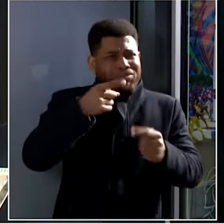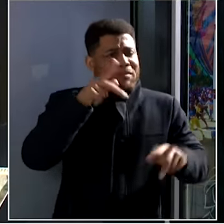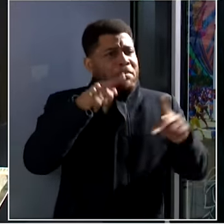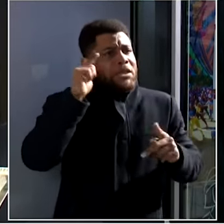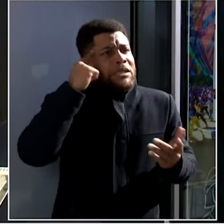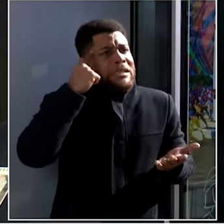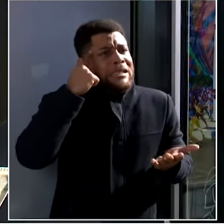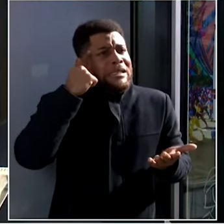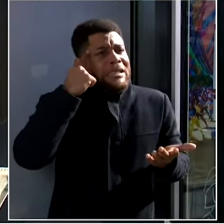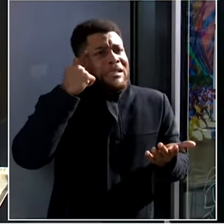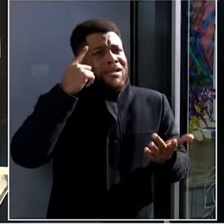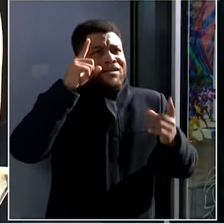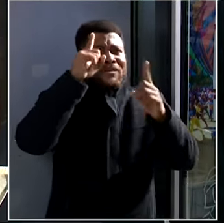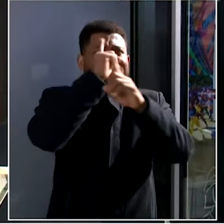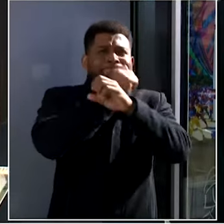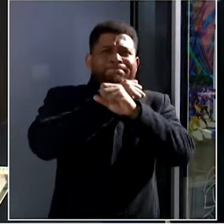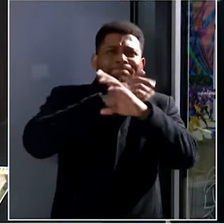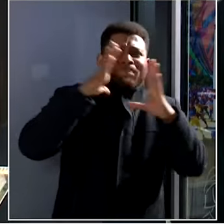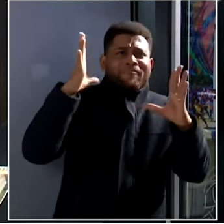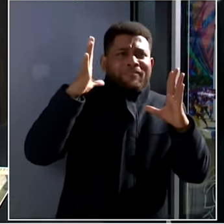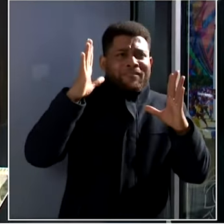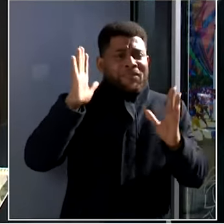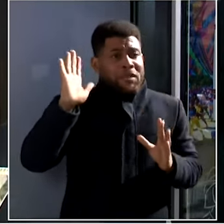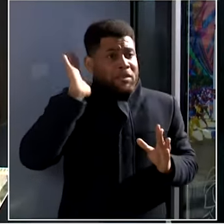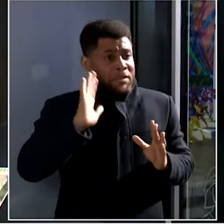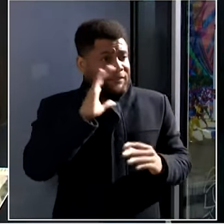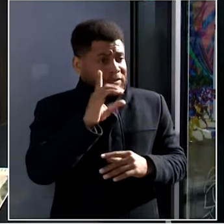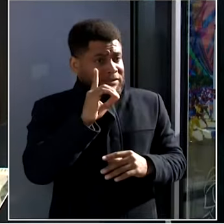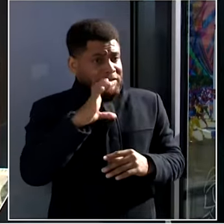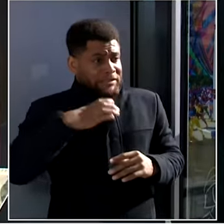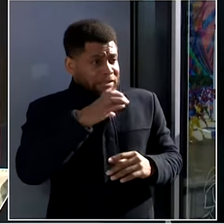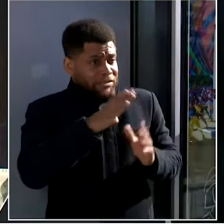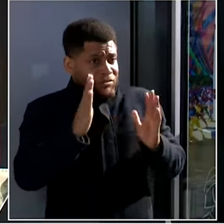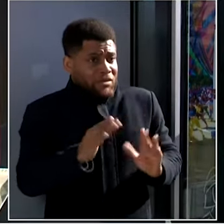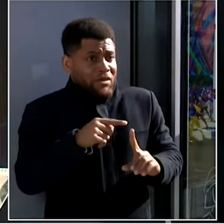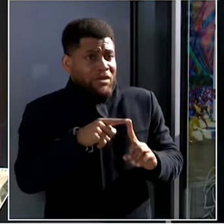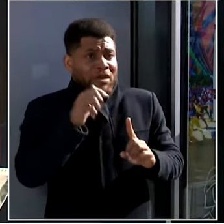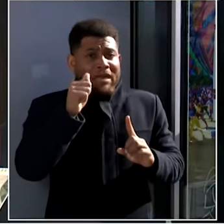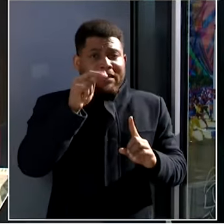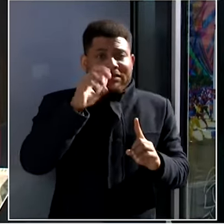ideological viewpoints of a lot of previous commissioners have been towards